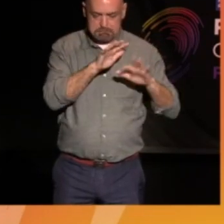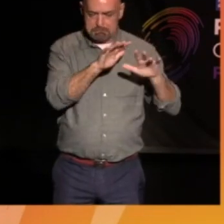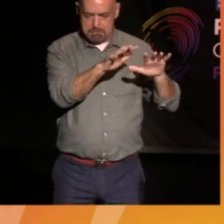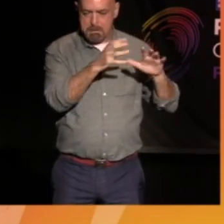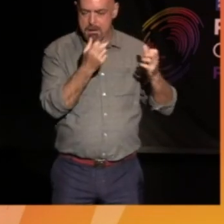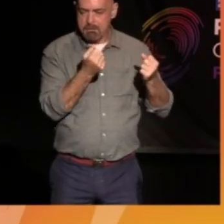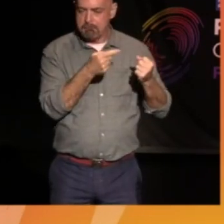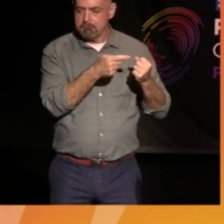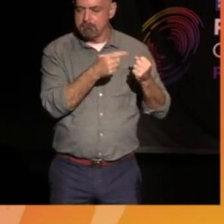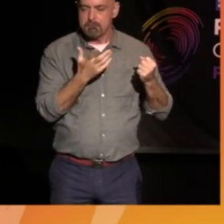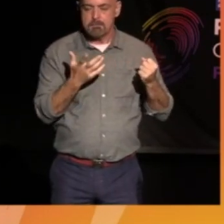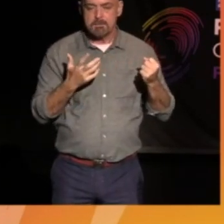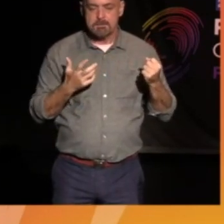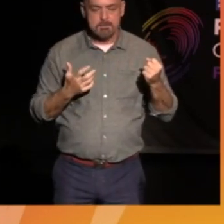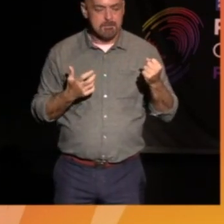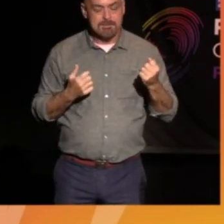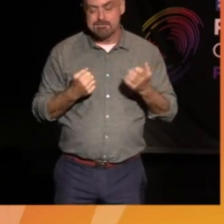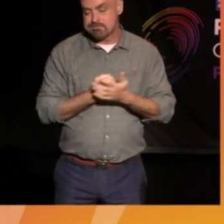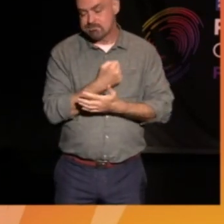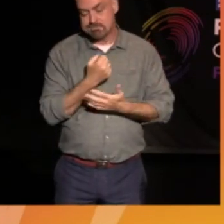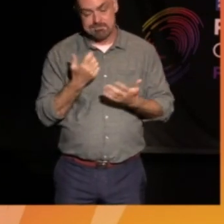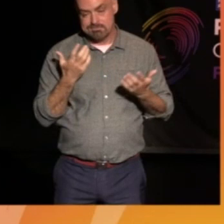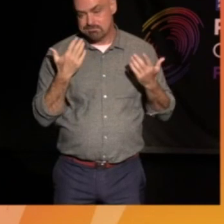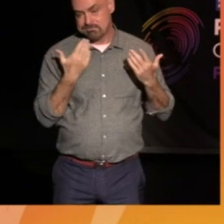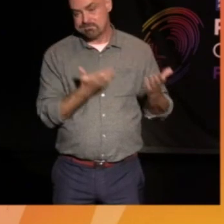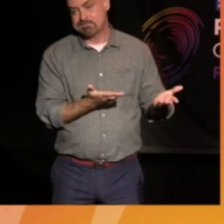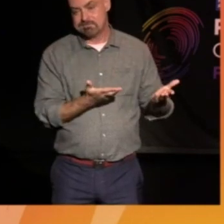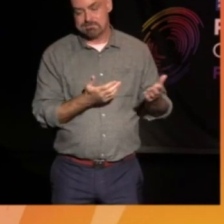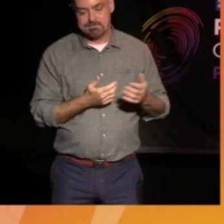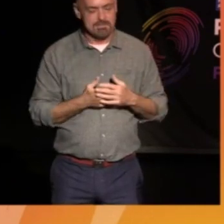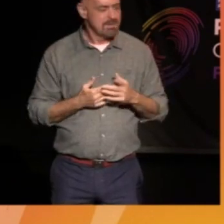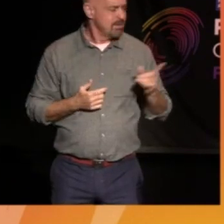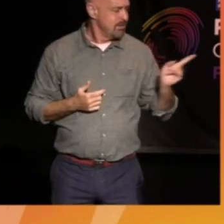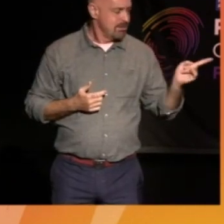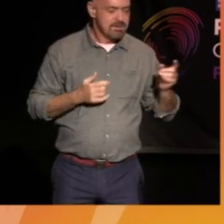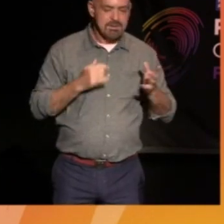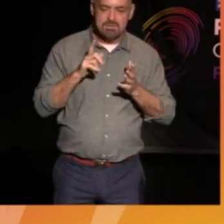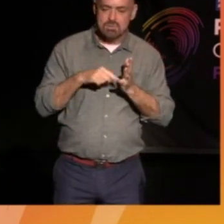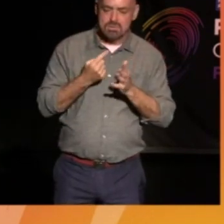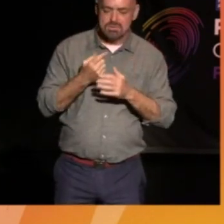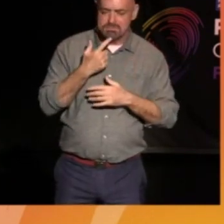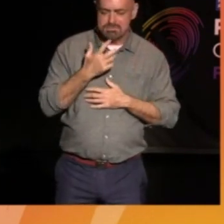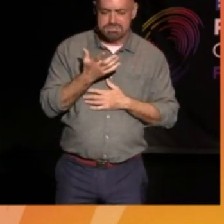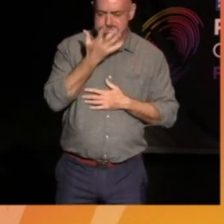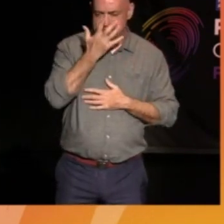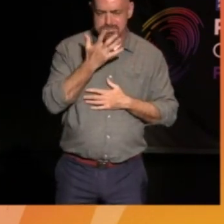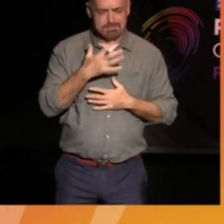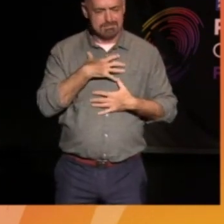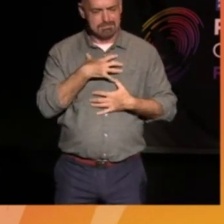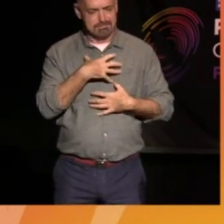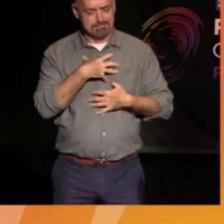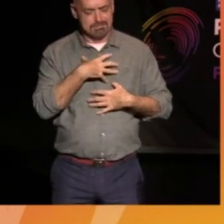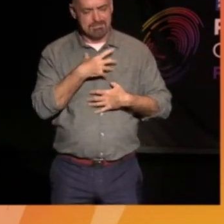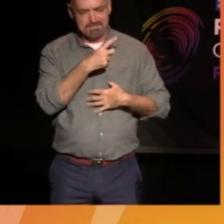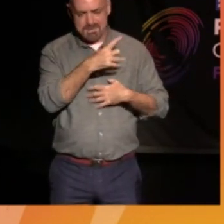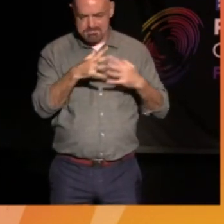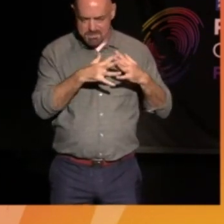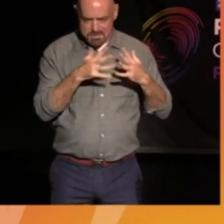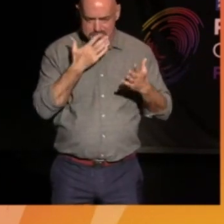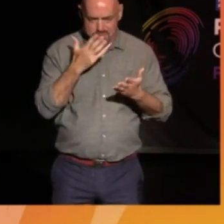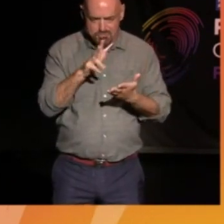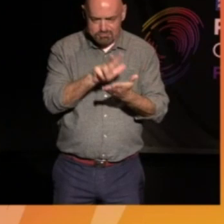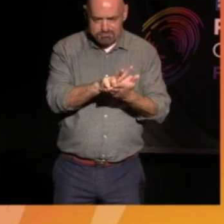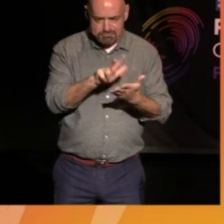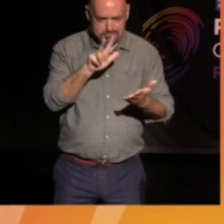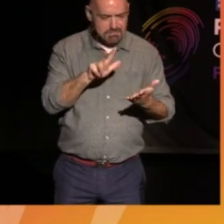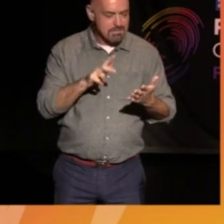And it's unfortunate that this has not happened. It's very unfortunate. It's actually pretty terrifying. Can